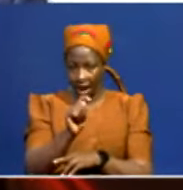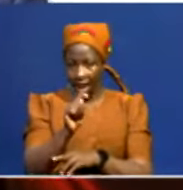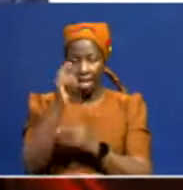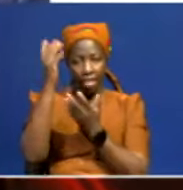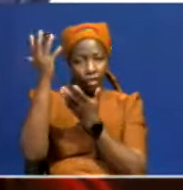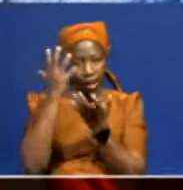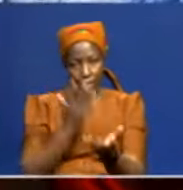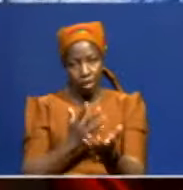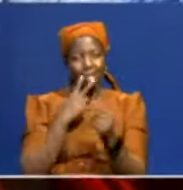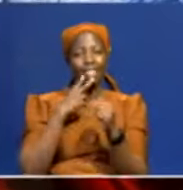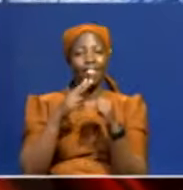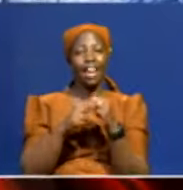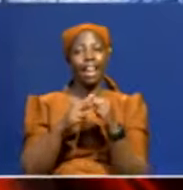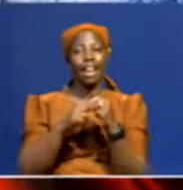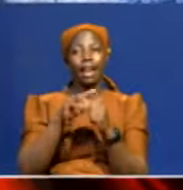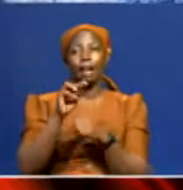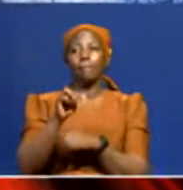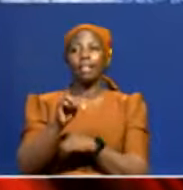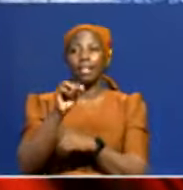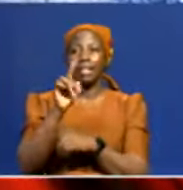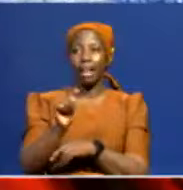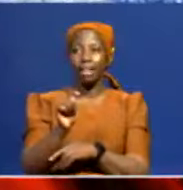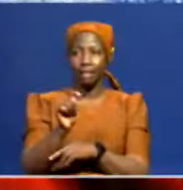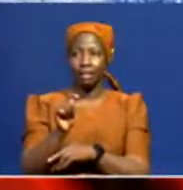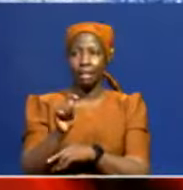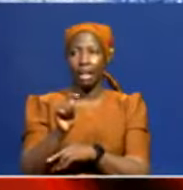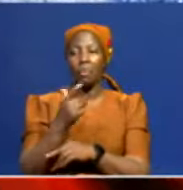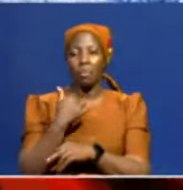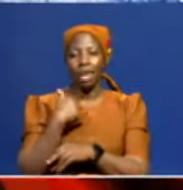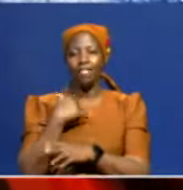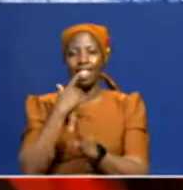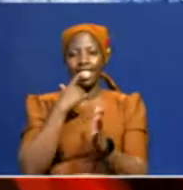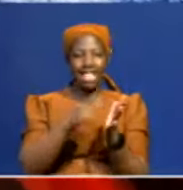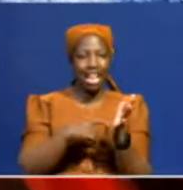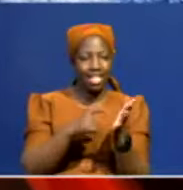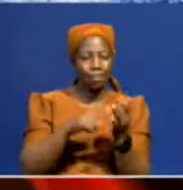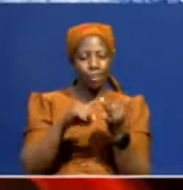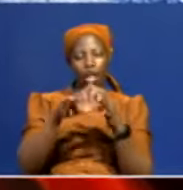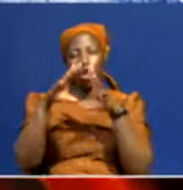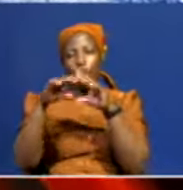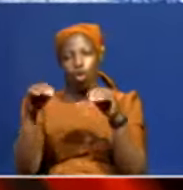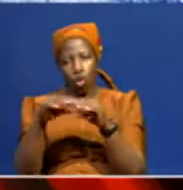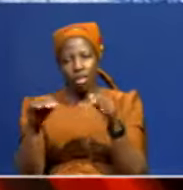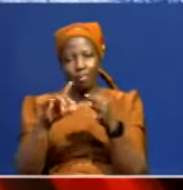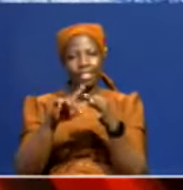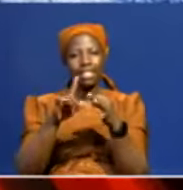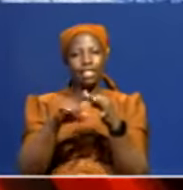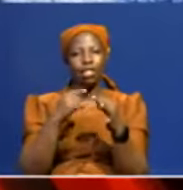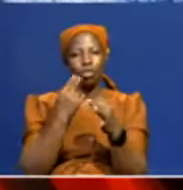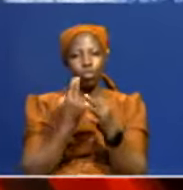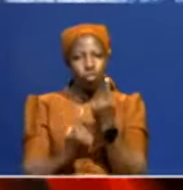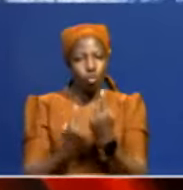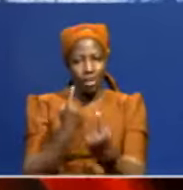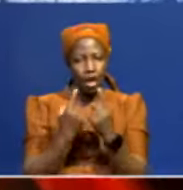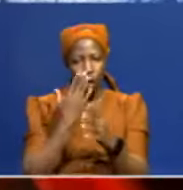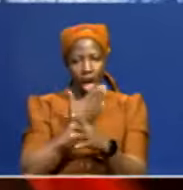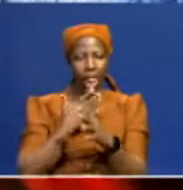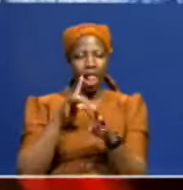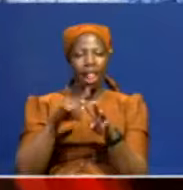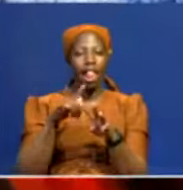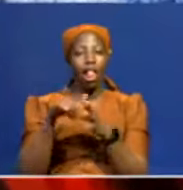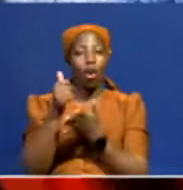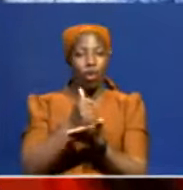700,000 metric tons. There is rice, there is cotton, there is edible oil, there is coffee, there